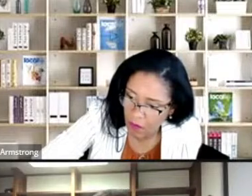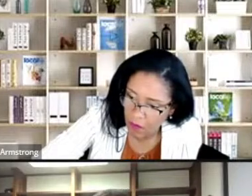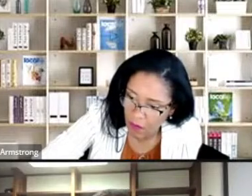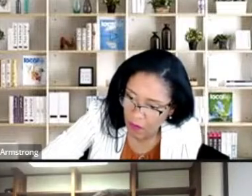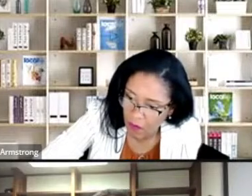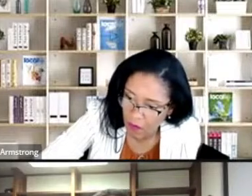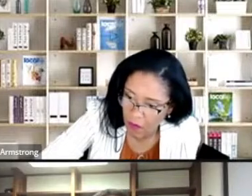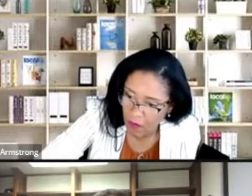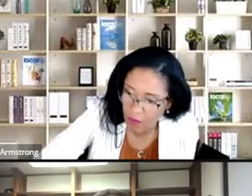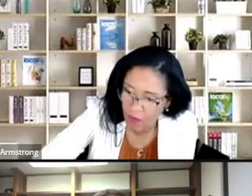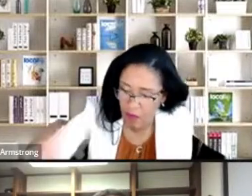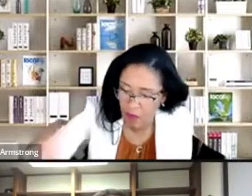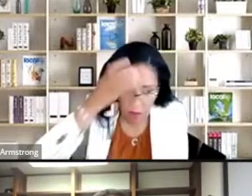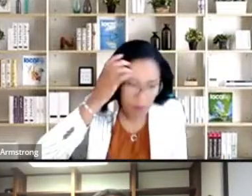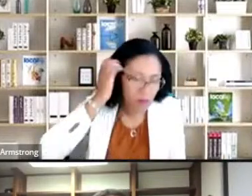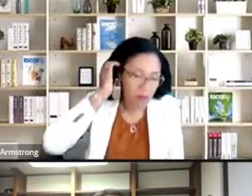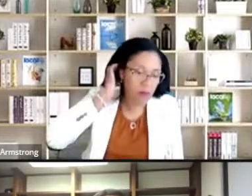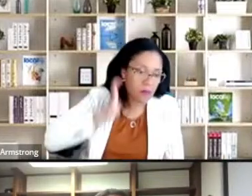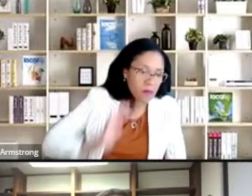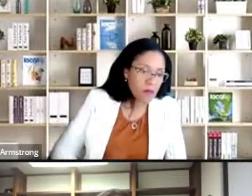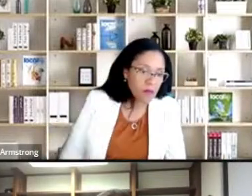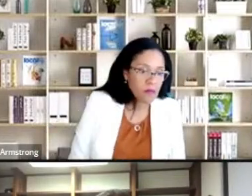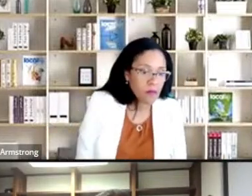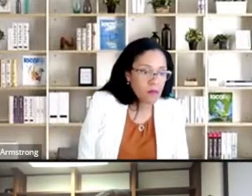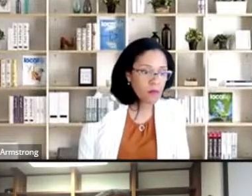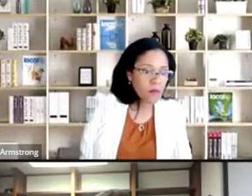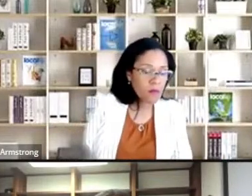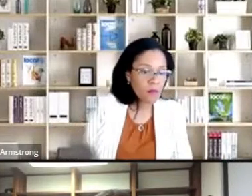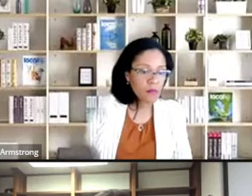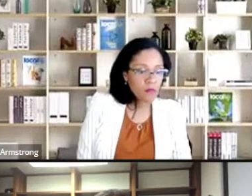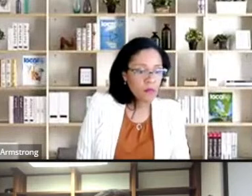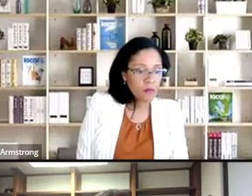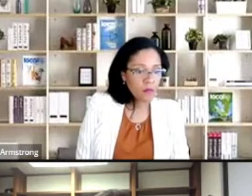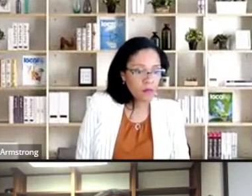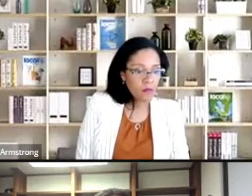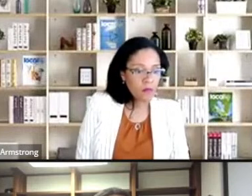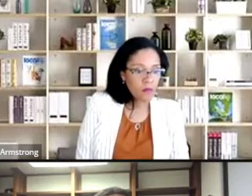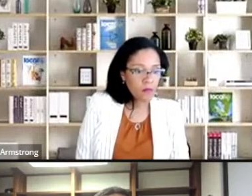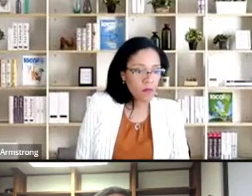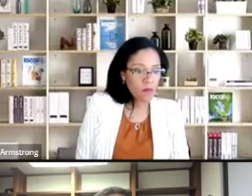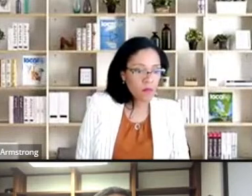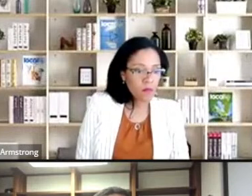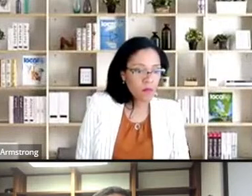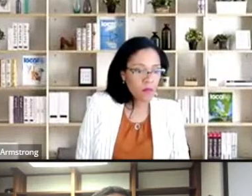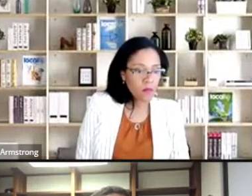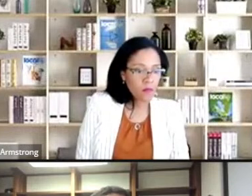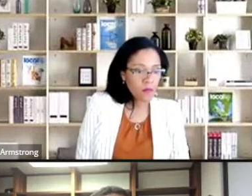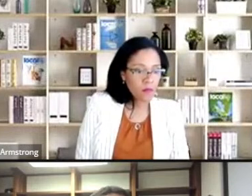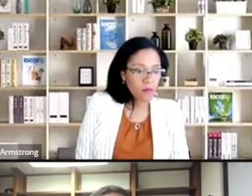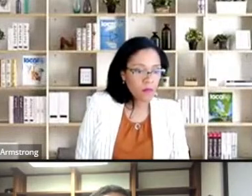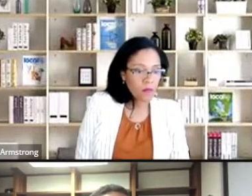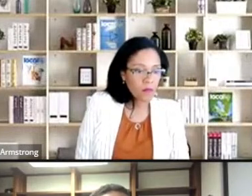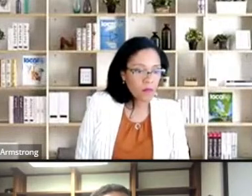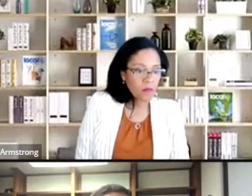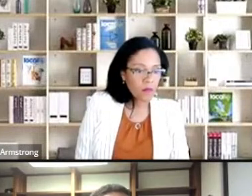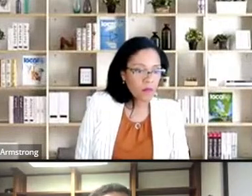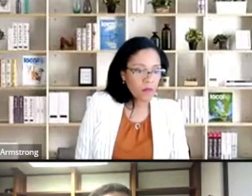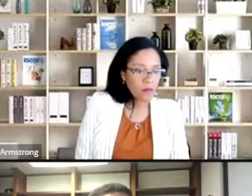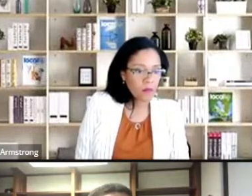and respect those. And the other element here